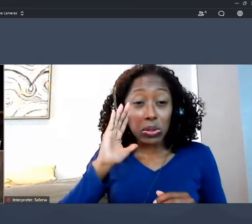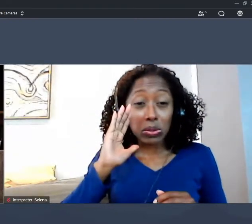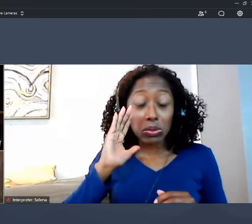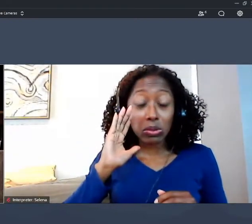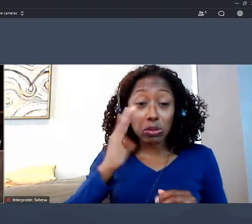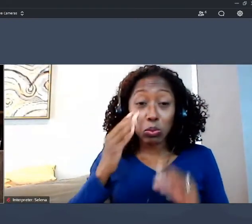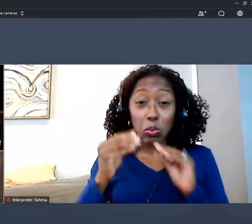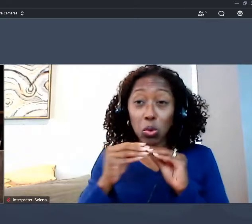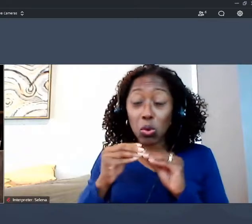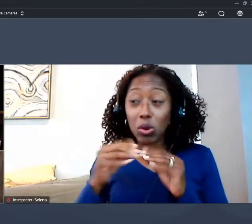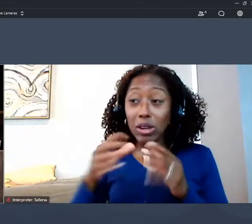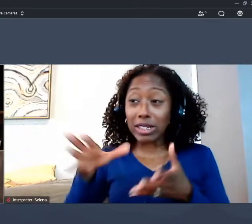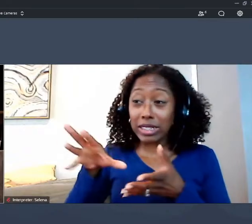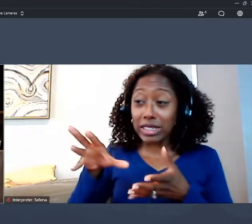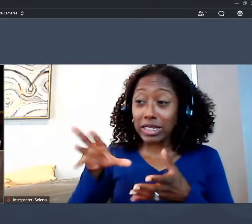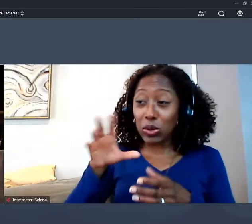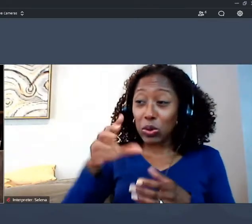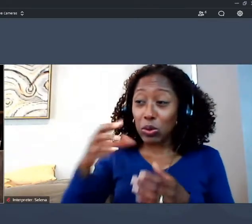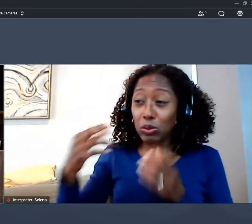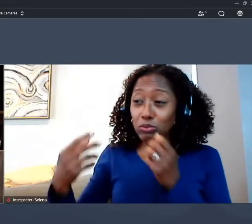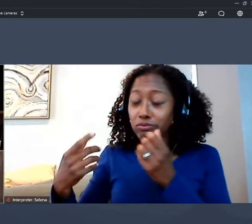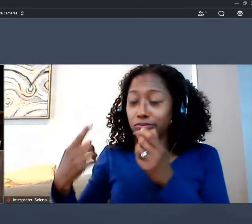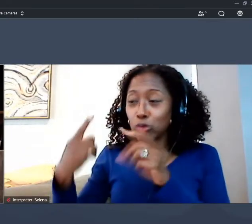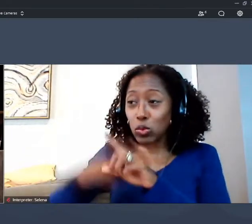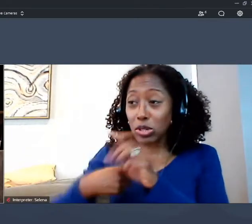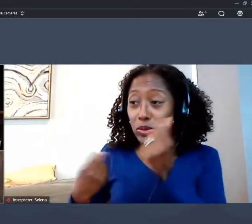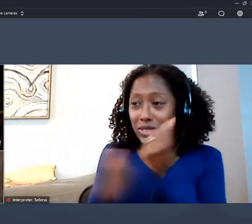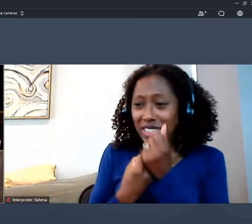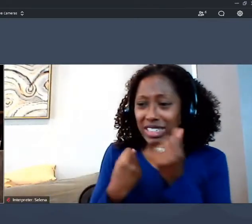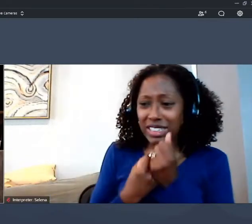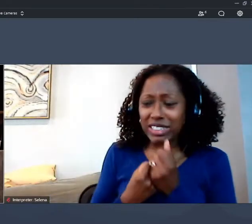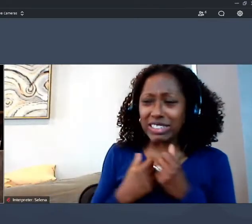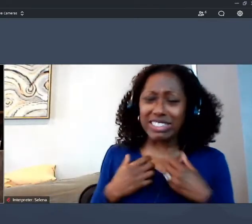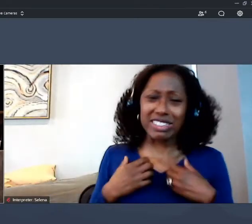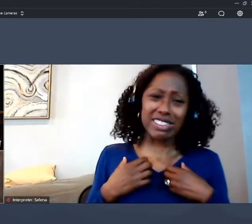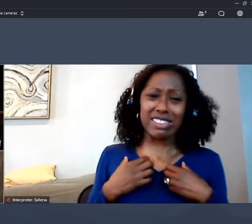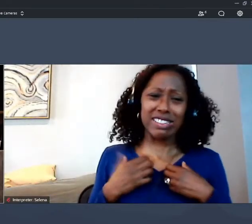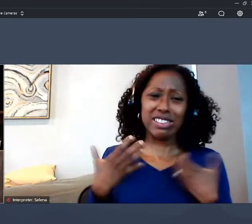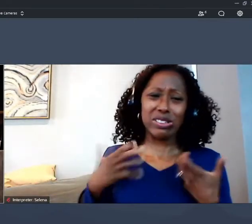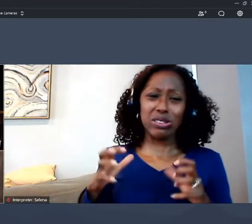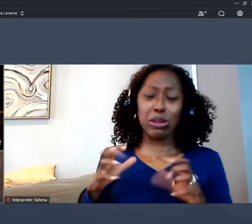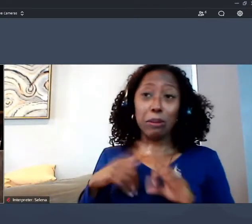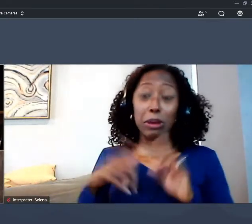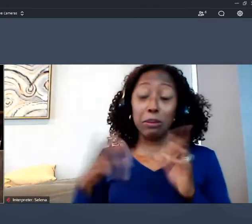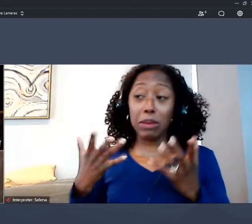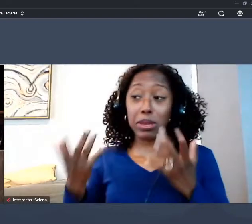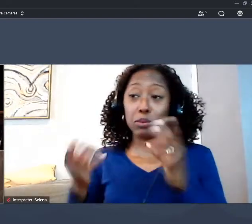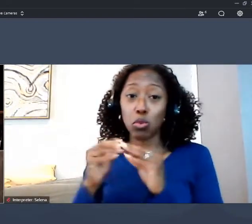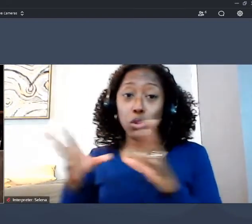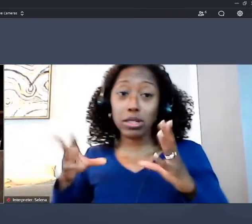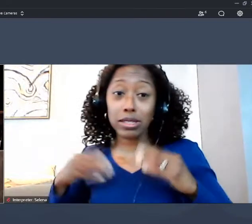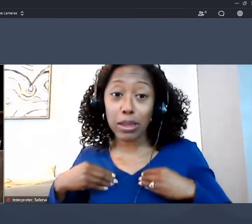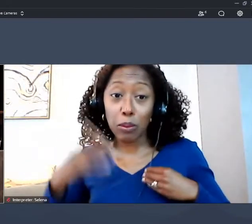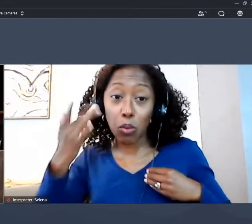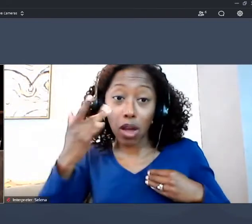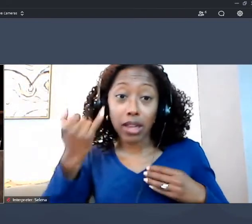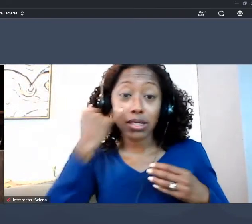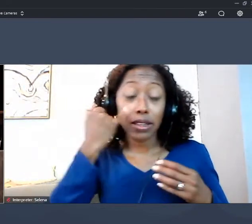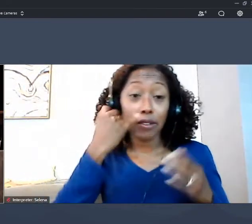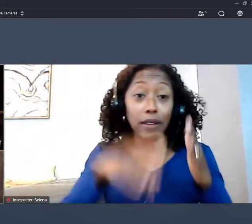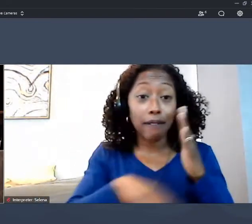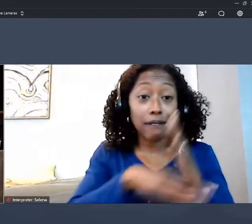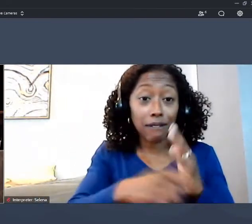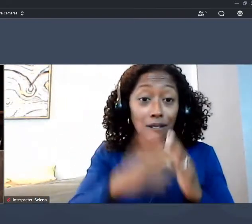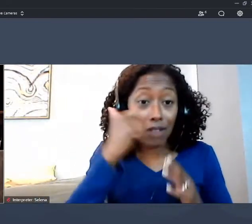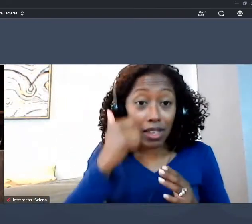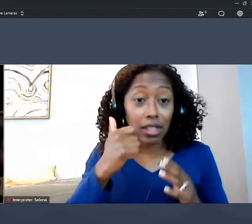assistance and go through the process more likely to do that if they know they're going to have to pay for the cost of evicting someone. So we've got the money